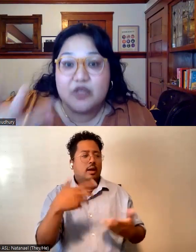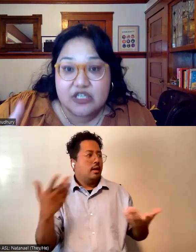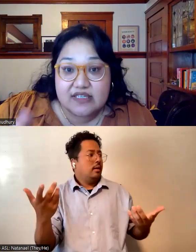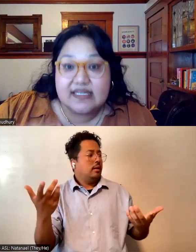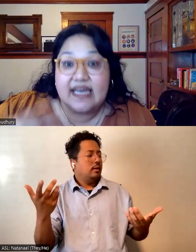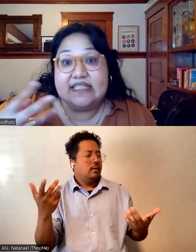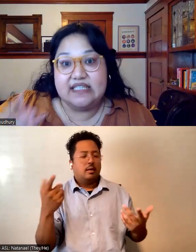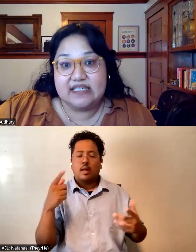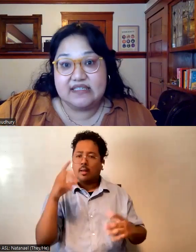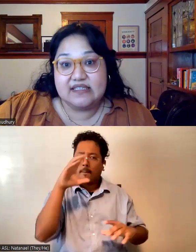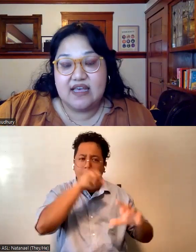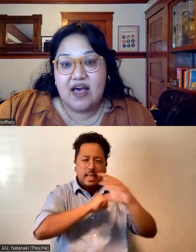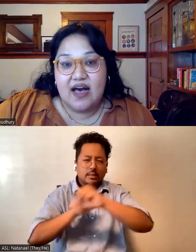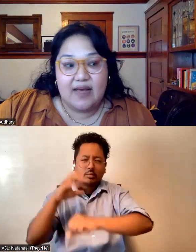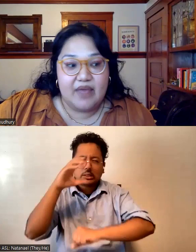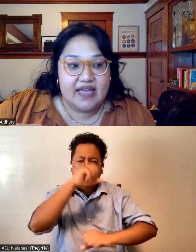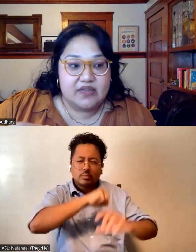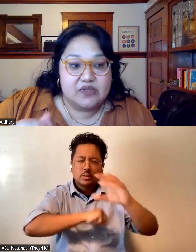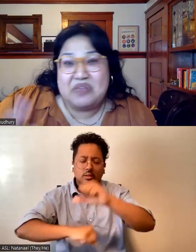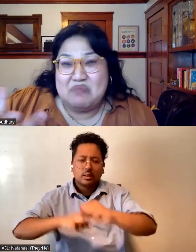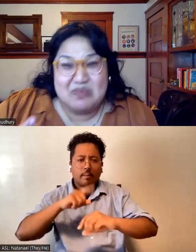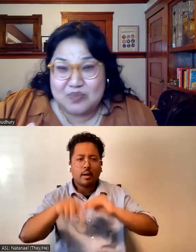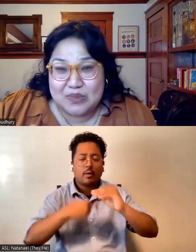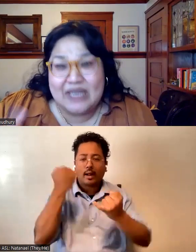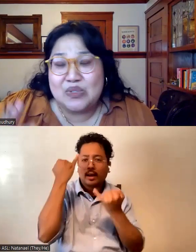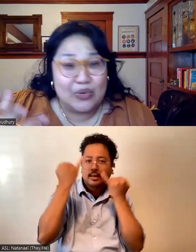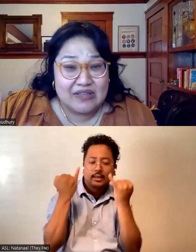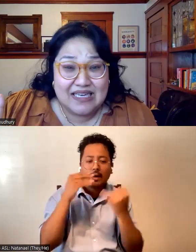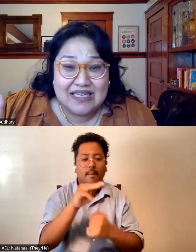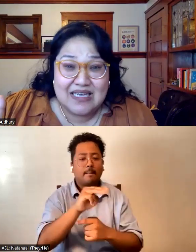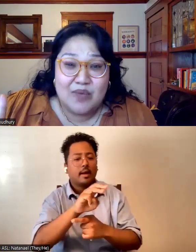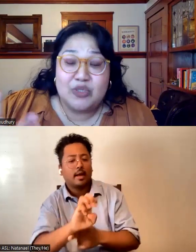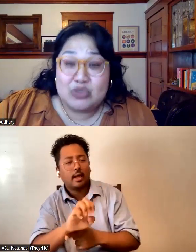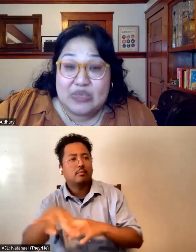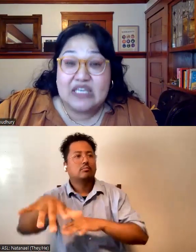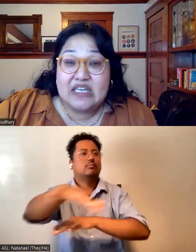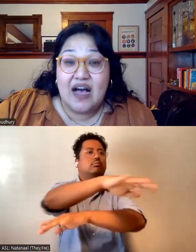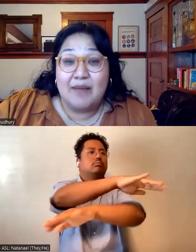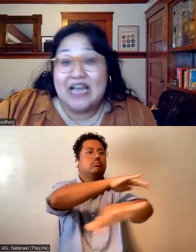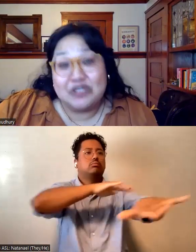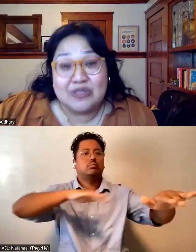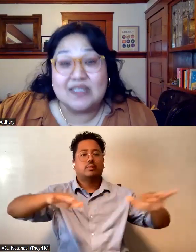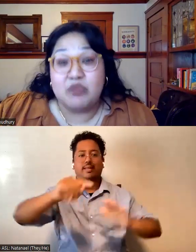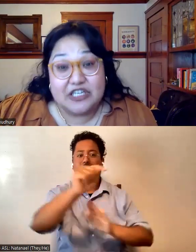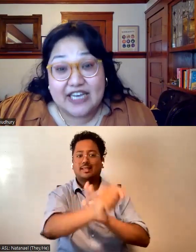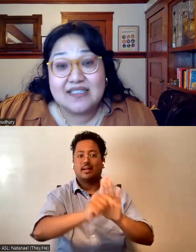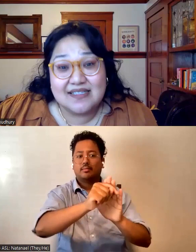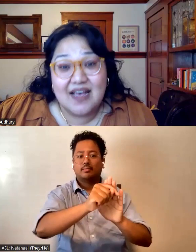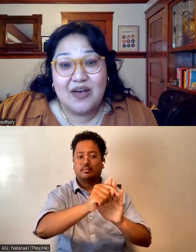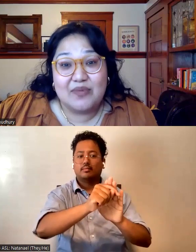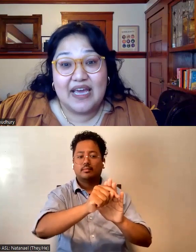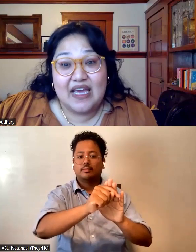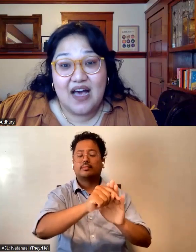how images, ideas, and sort of like memes, right, circulate between nationalist